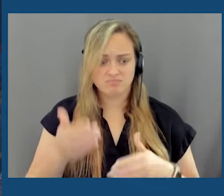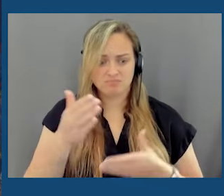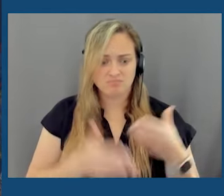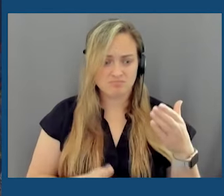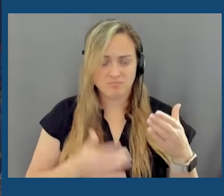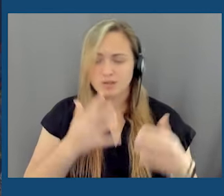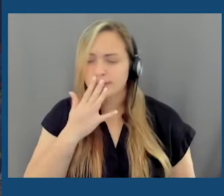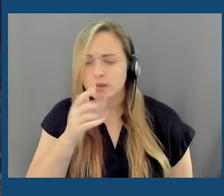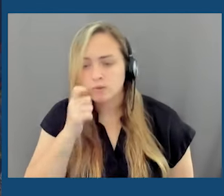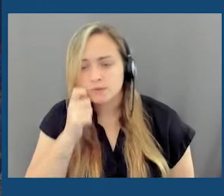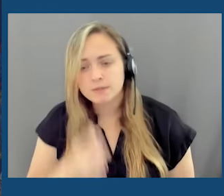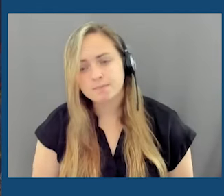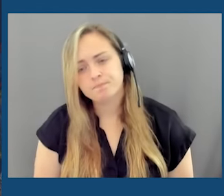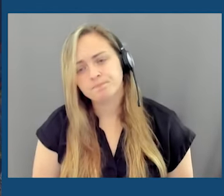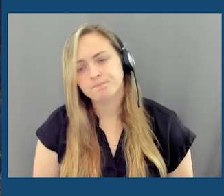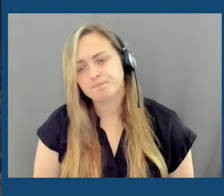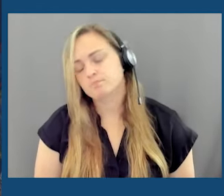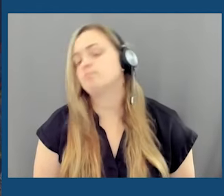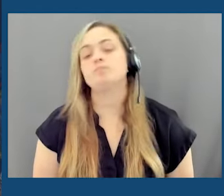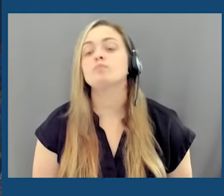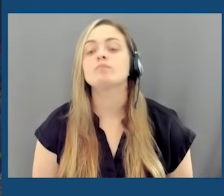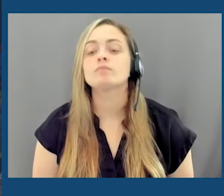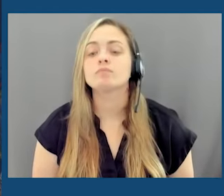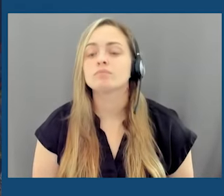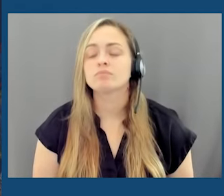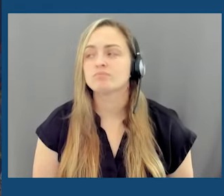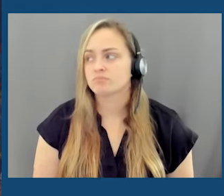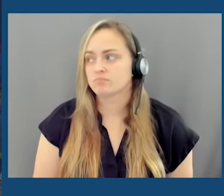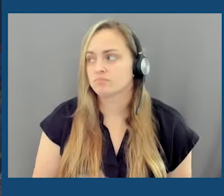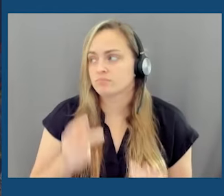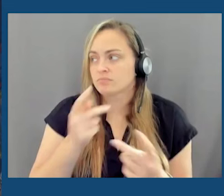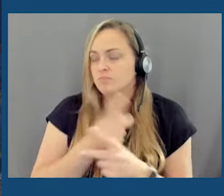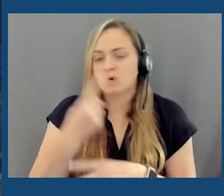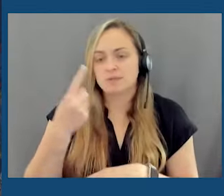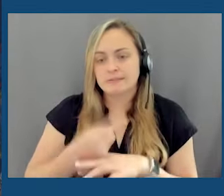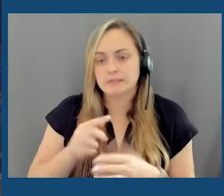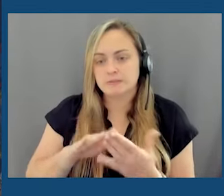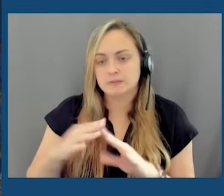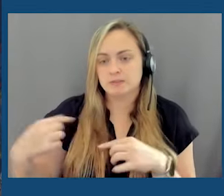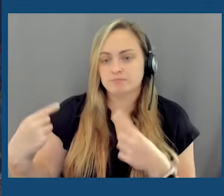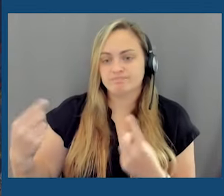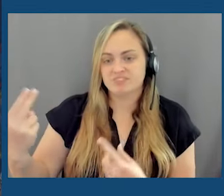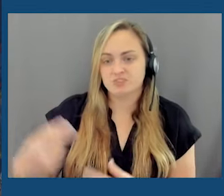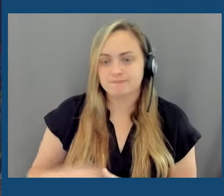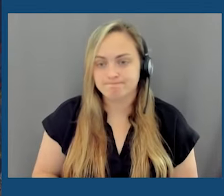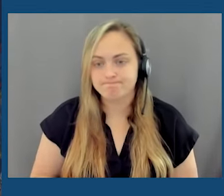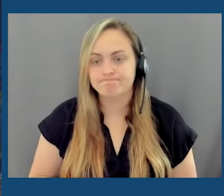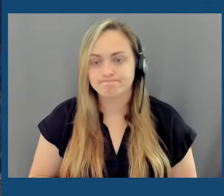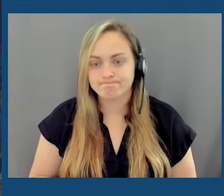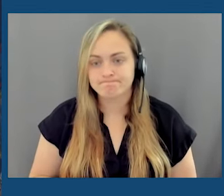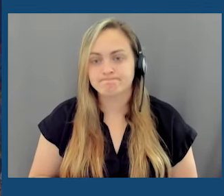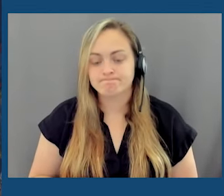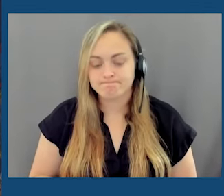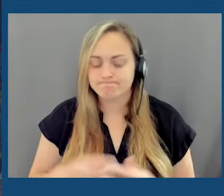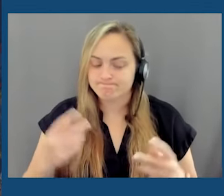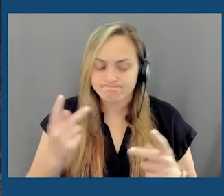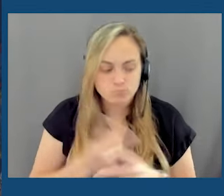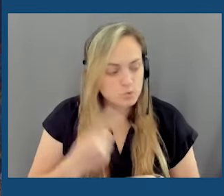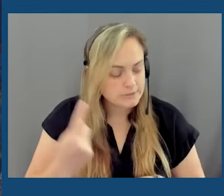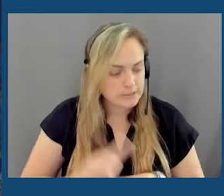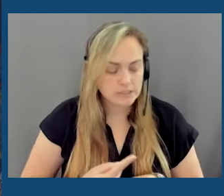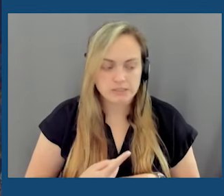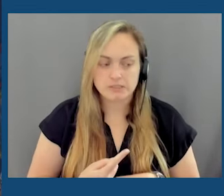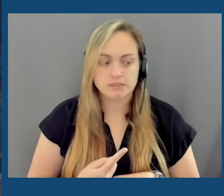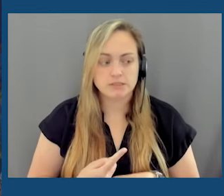skin. It was one of the darkest days in our city's history and one of the darkest days in